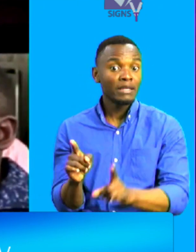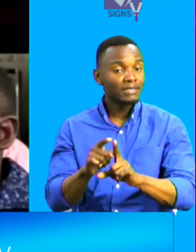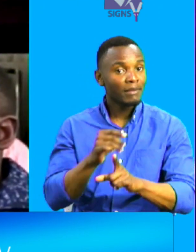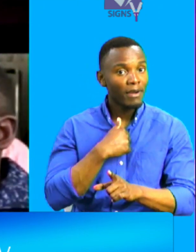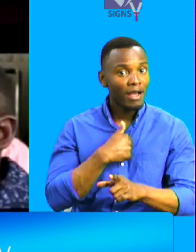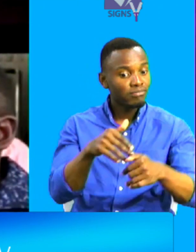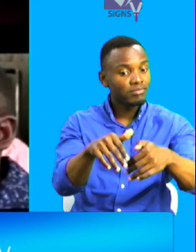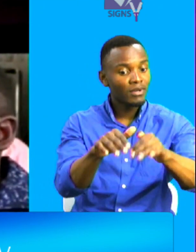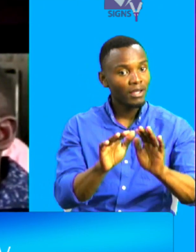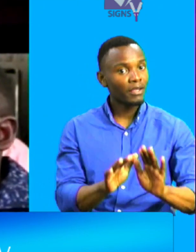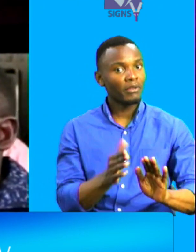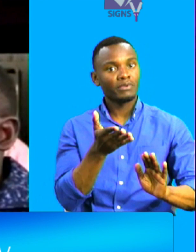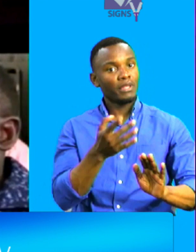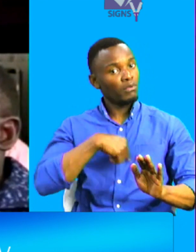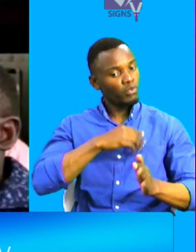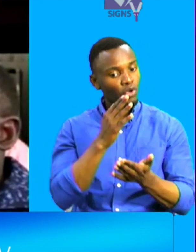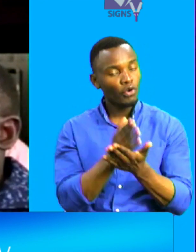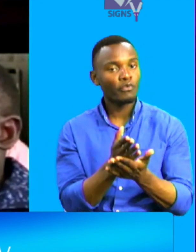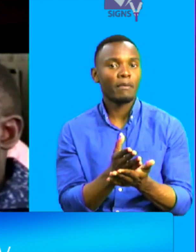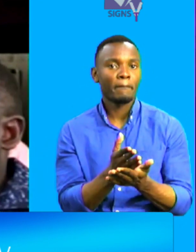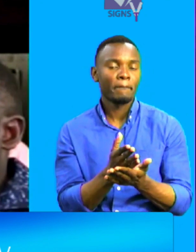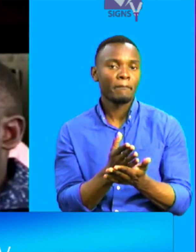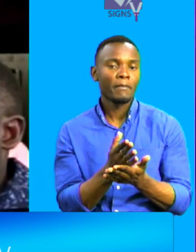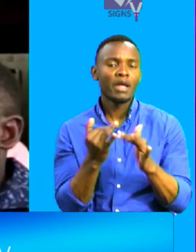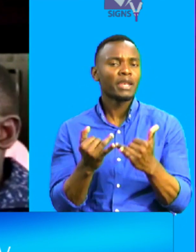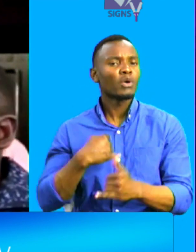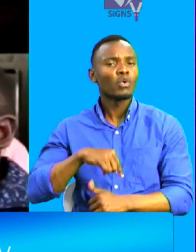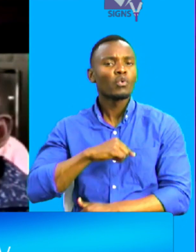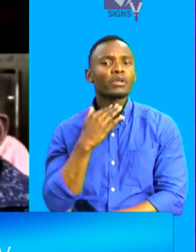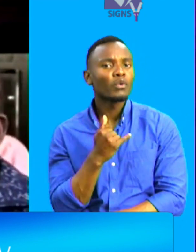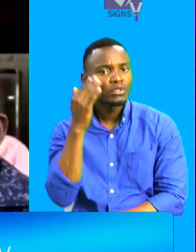makaburi, twende tukaangalie makaburi. Tunataka kujua